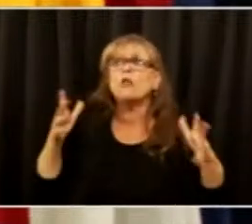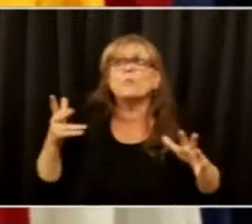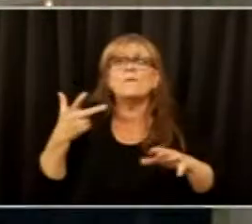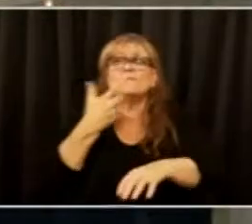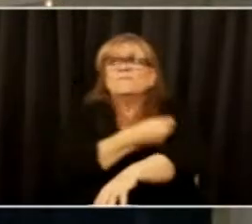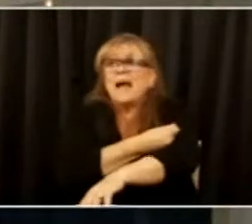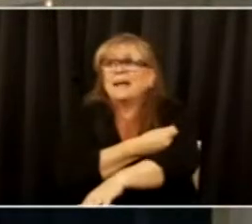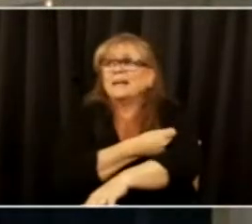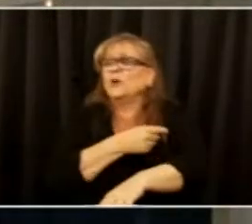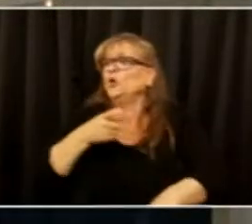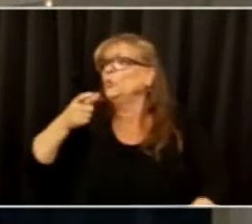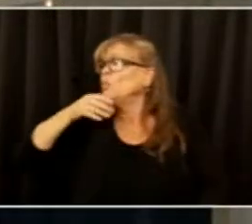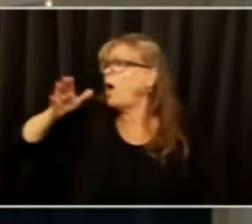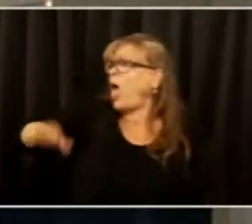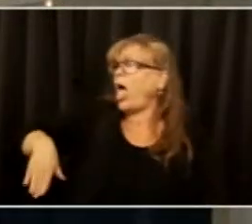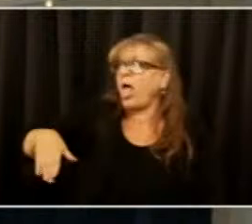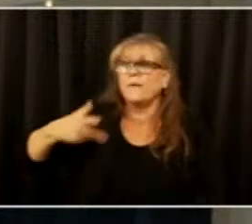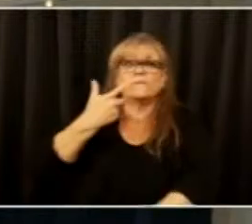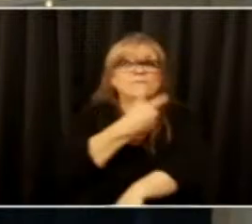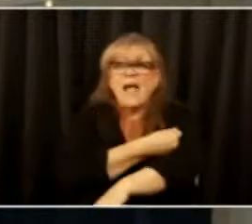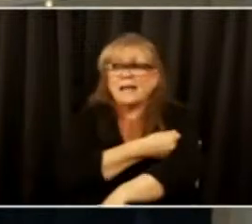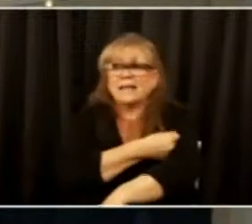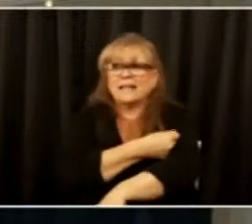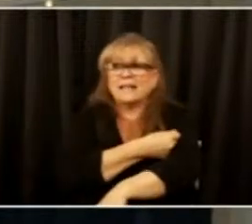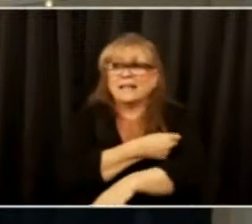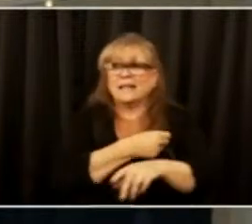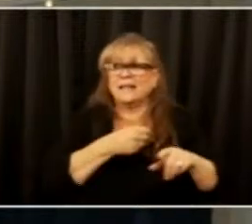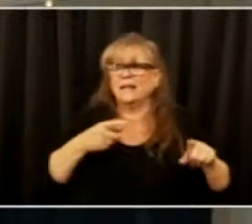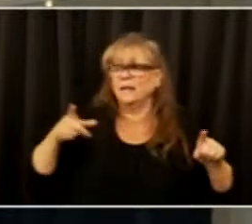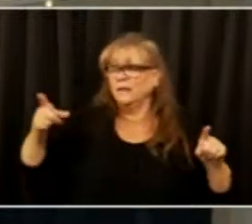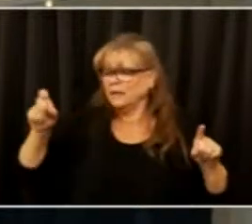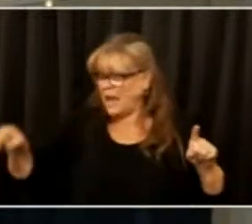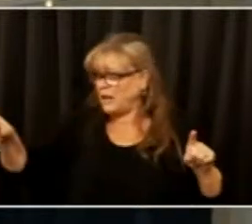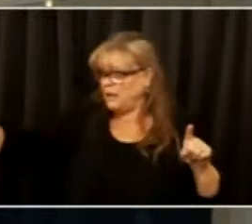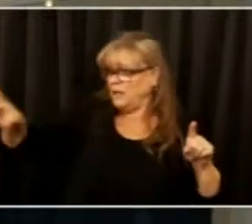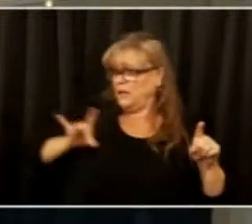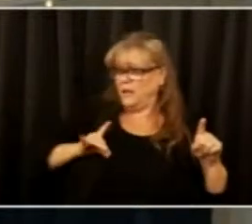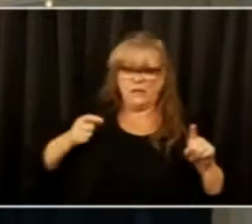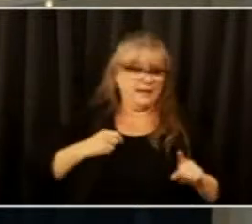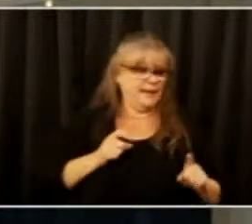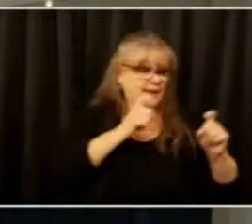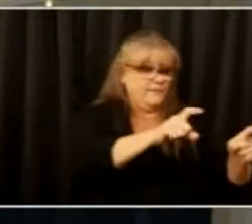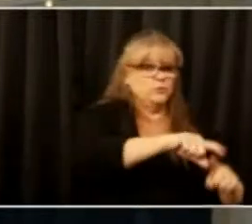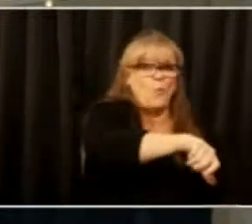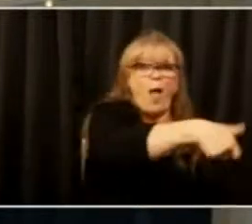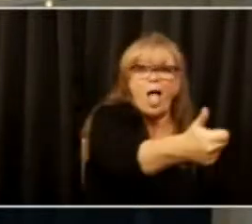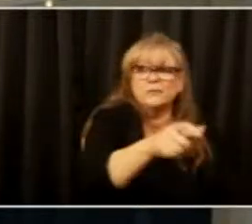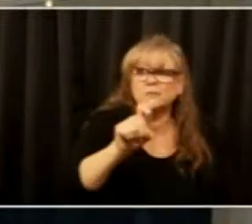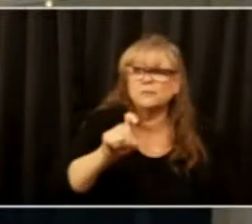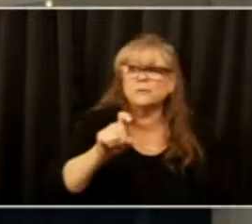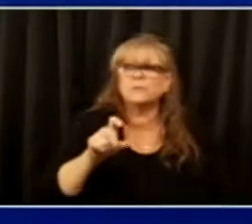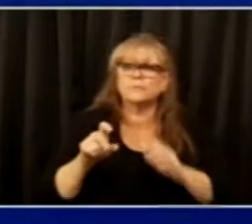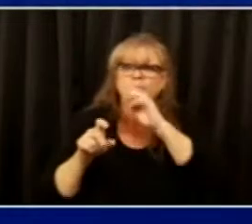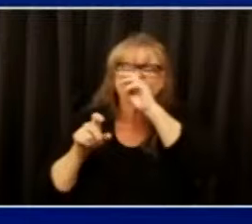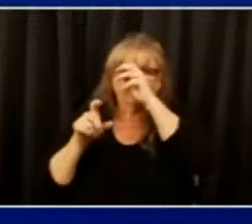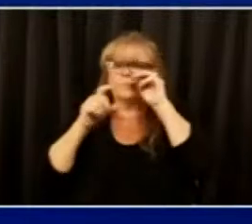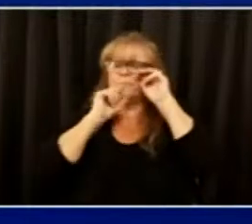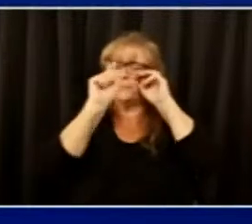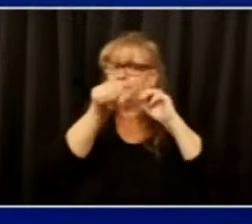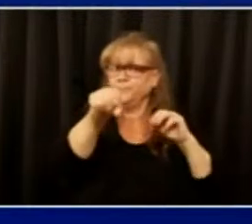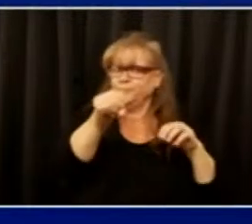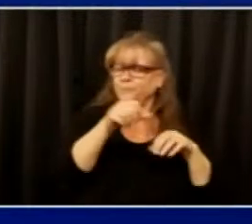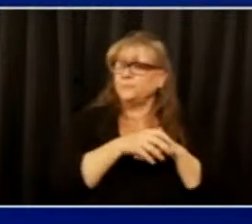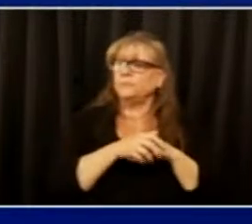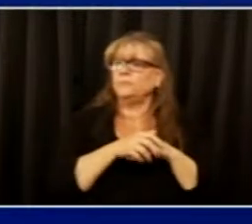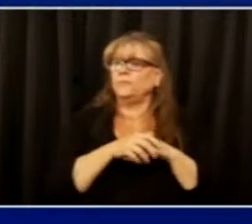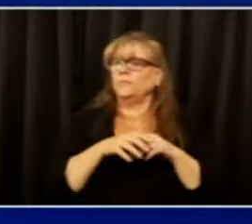including kids? Yeah, I could see people would be worried or concerned. I'm vaccinated, I have children in my house. Are they at risk if